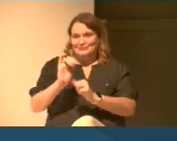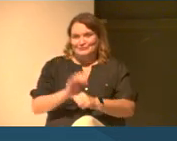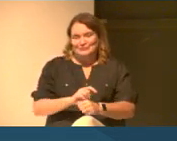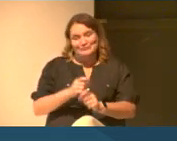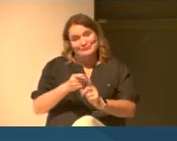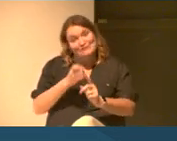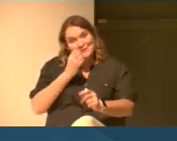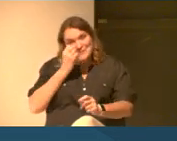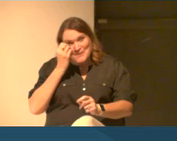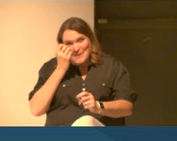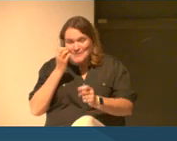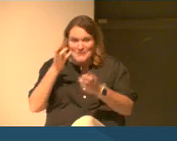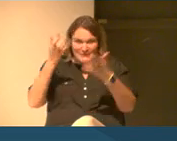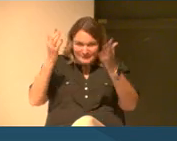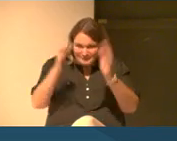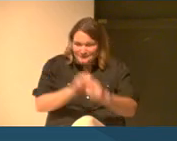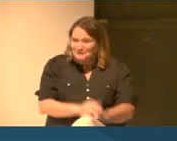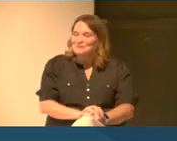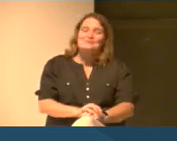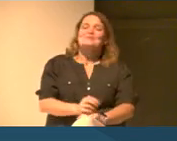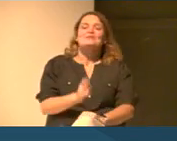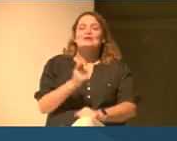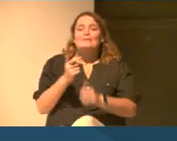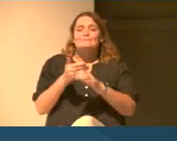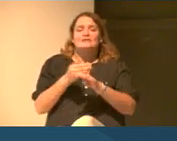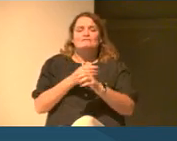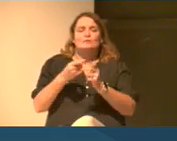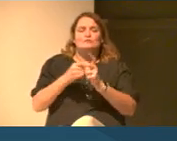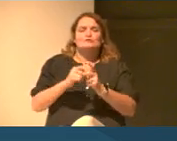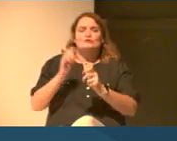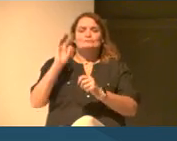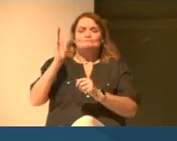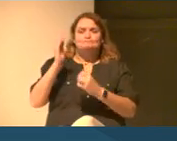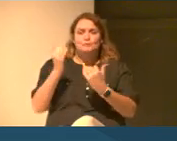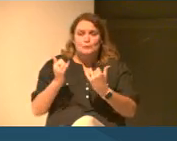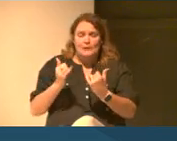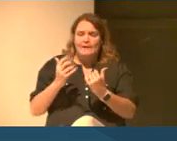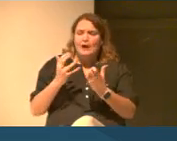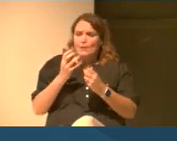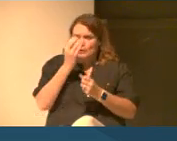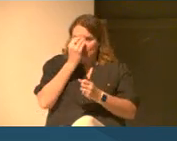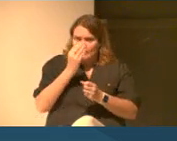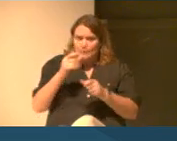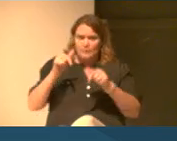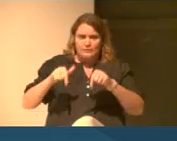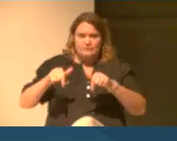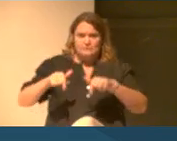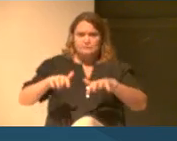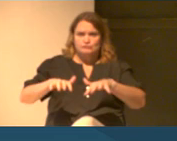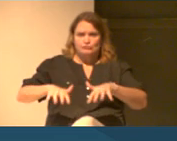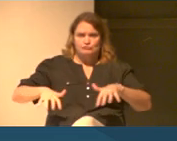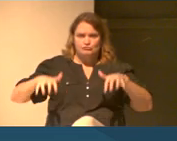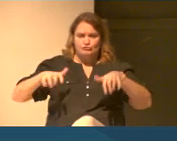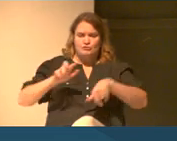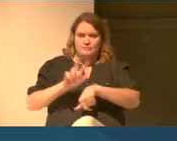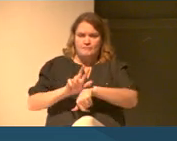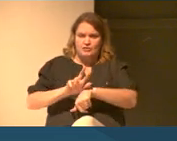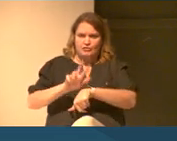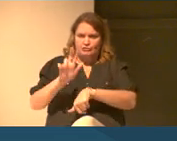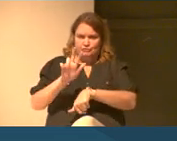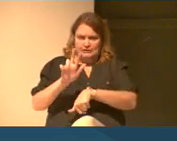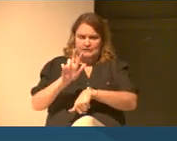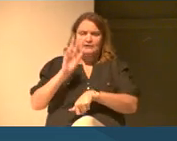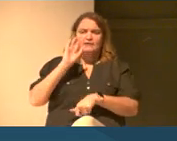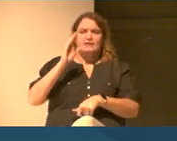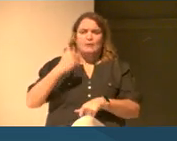home. Before we get into the talk today, I just wanted you all to know that in this auditorium, at 3 o'clock, they're going to